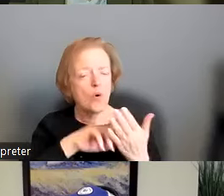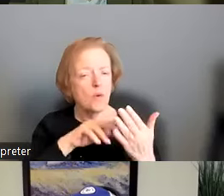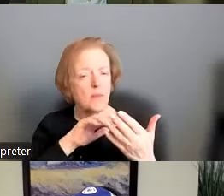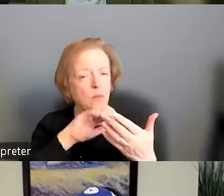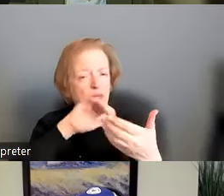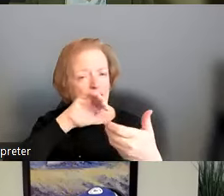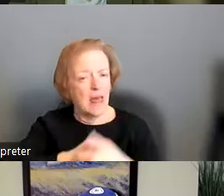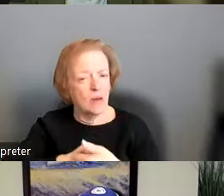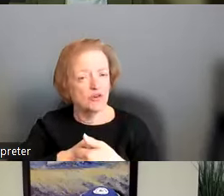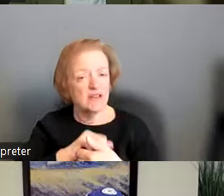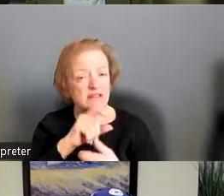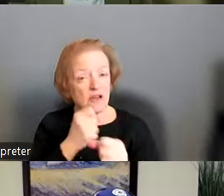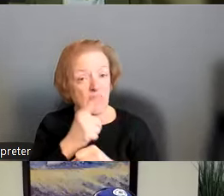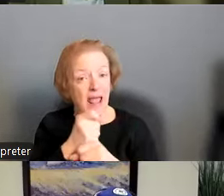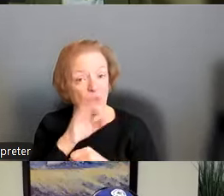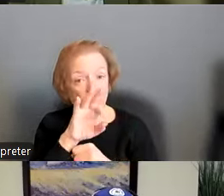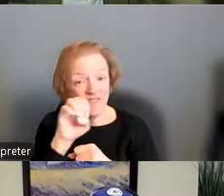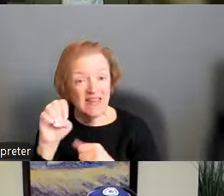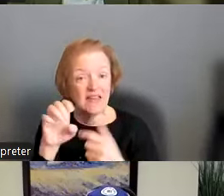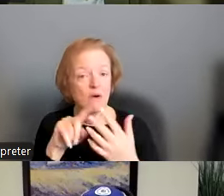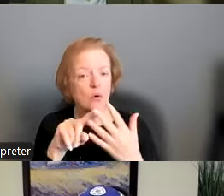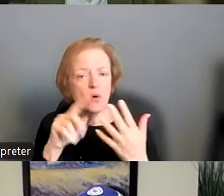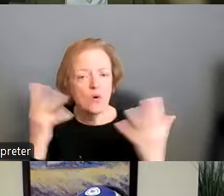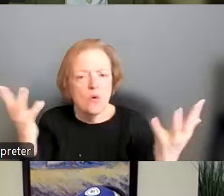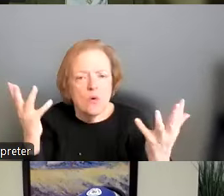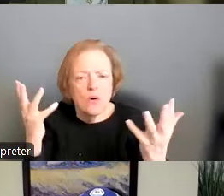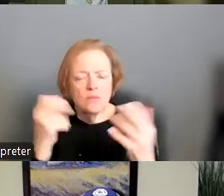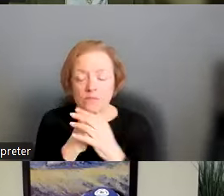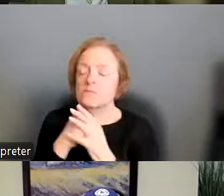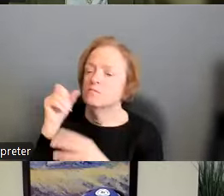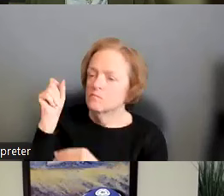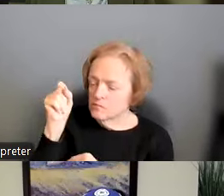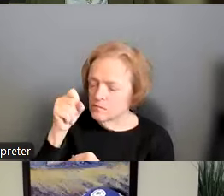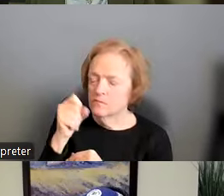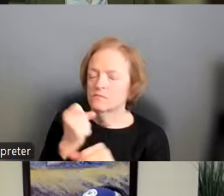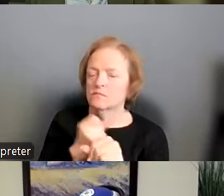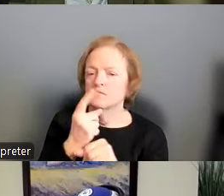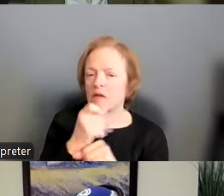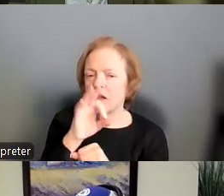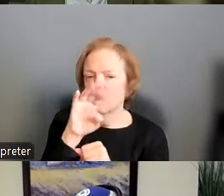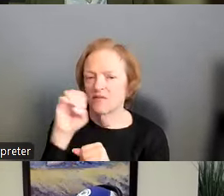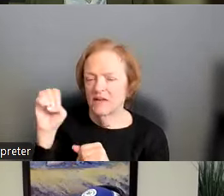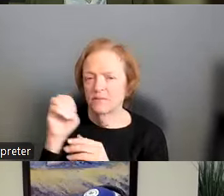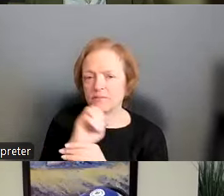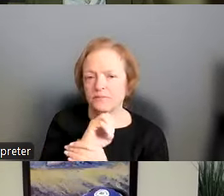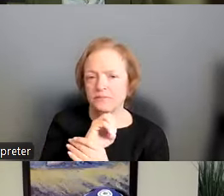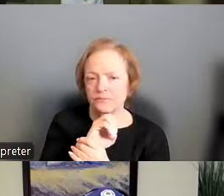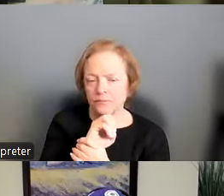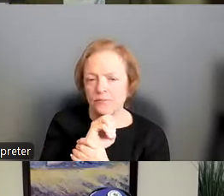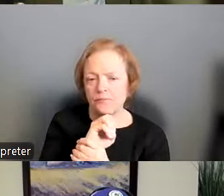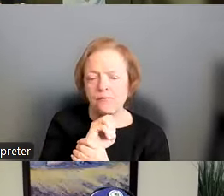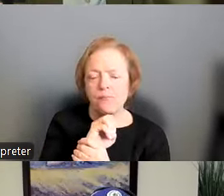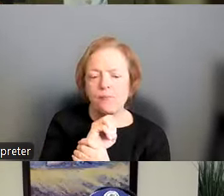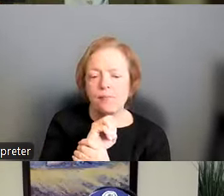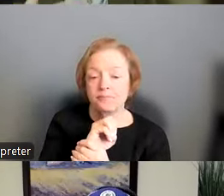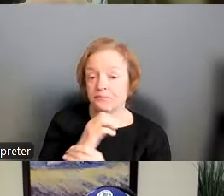yearly fee? So yes, there is a yearly fee, and I would be happy to jump